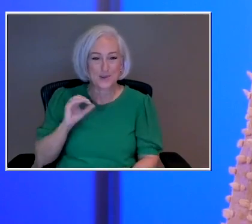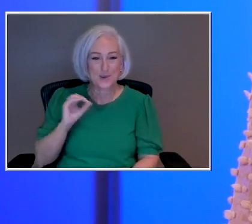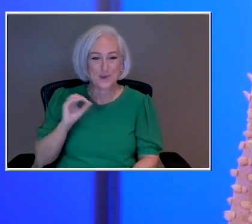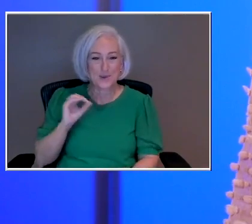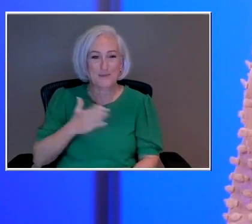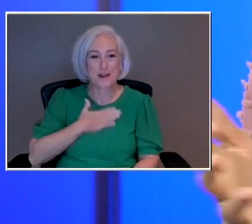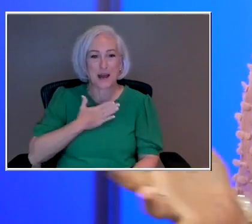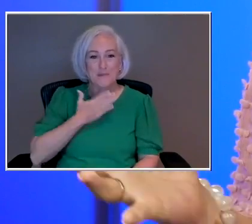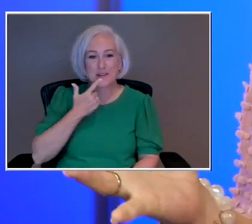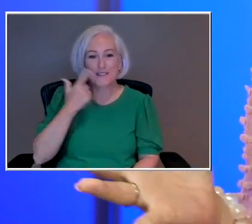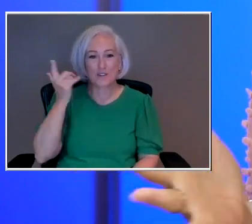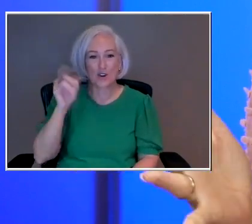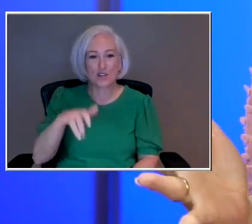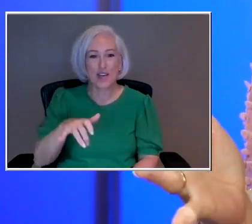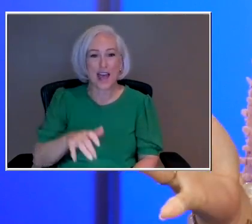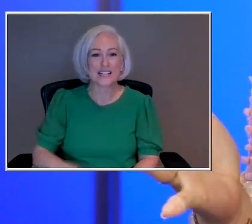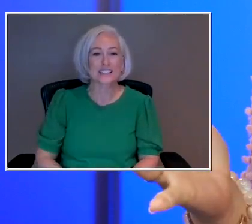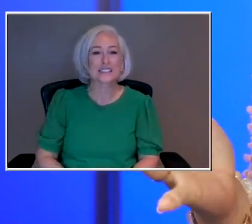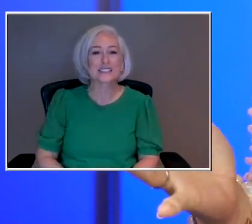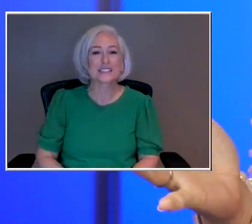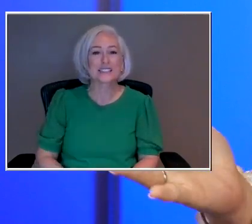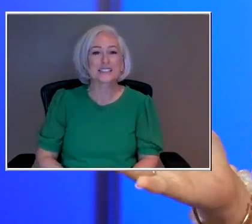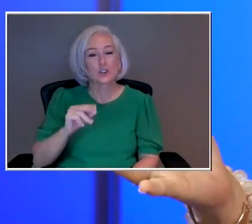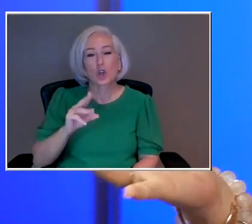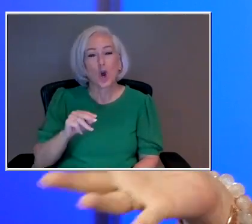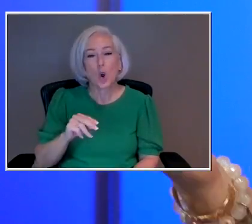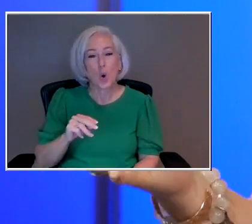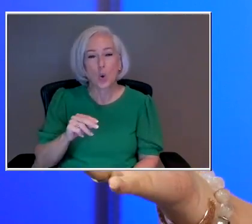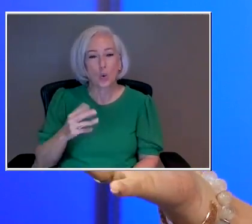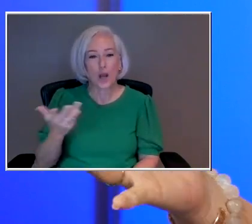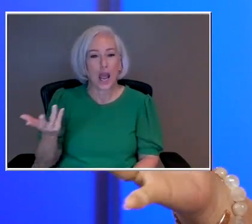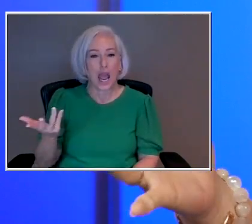So I mean, no, but you wouldn't have known because you hadn't. I thought I